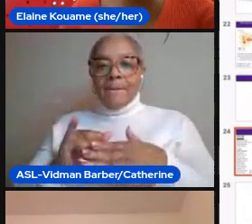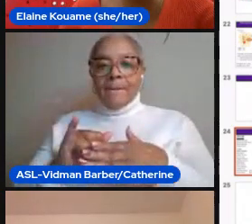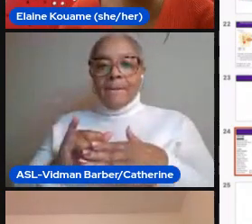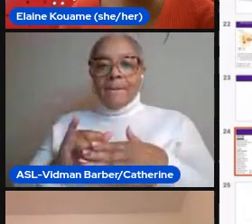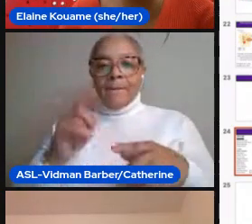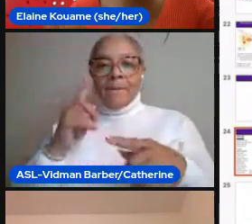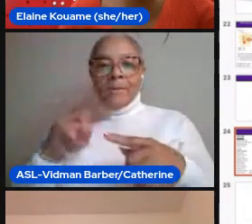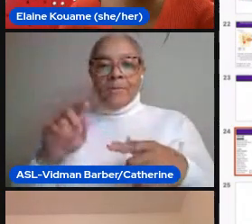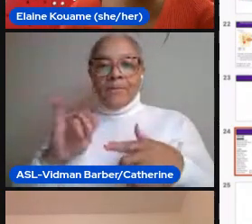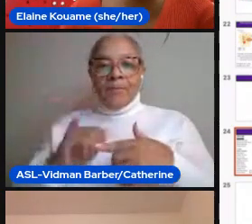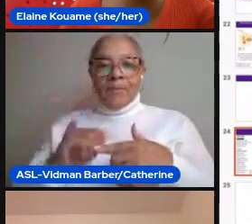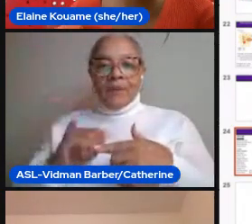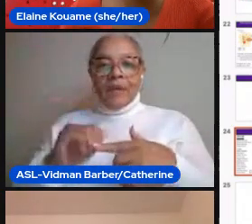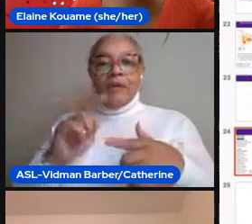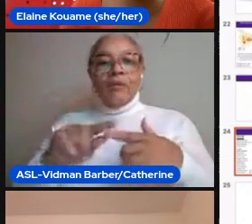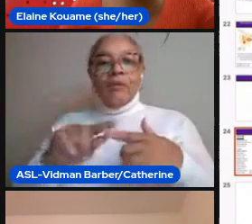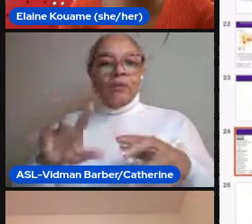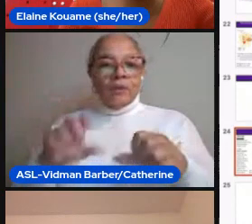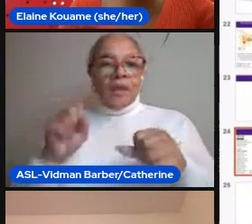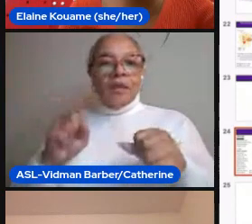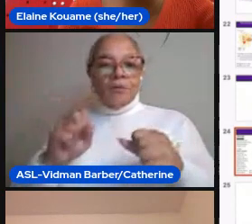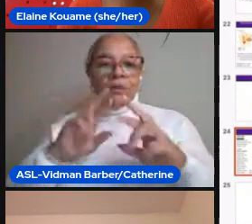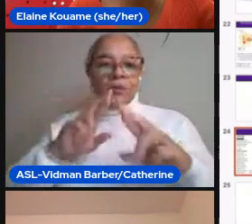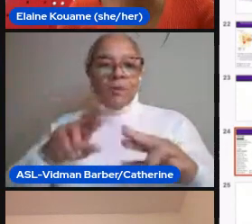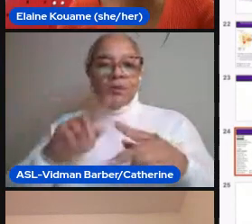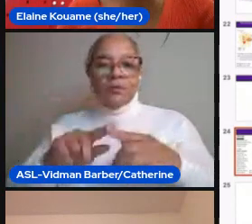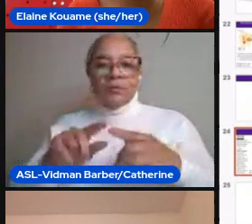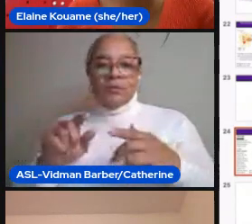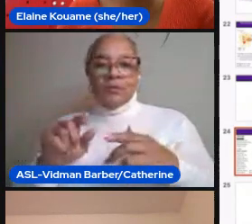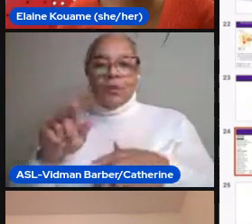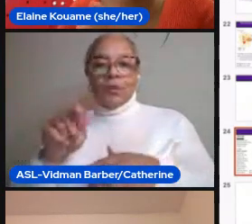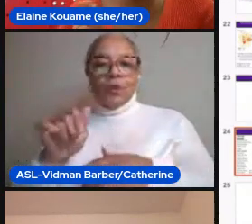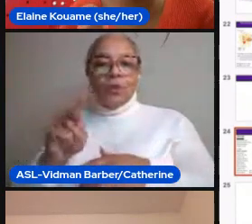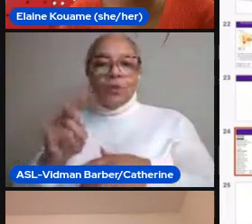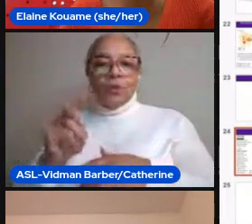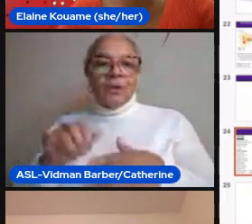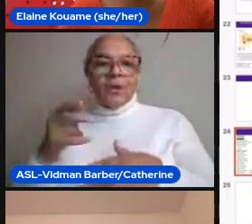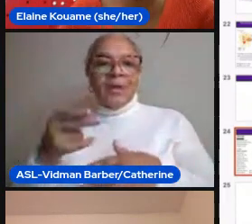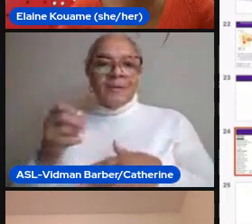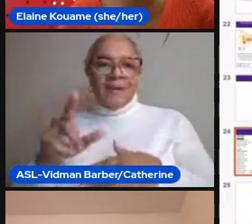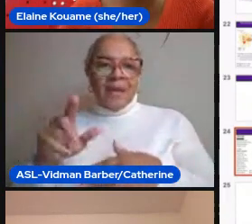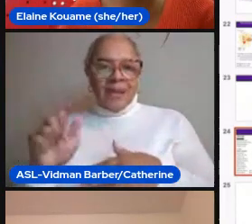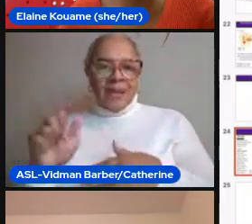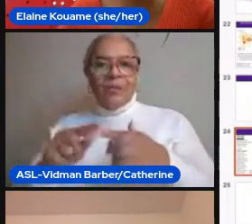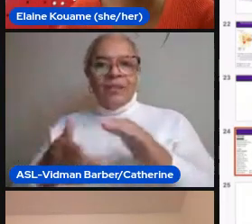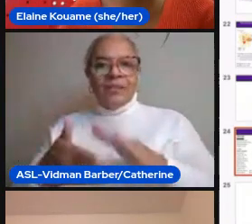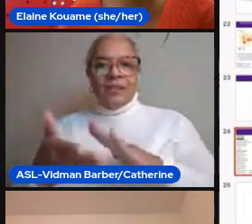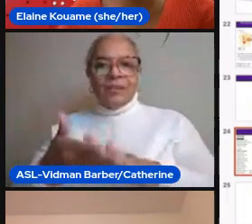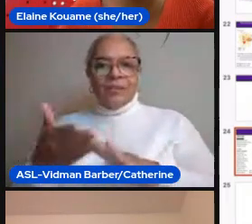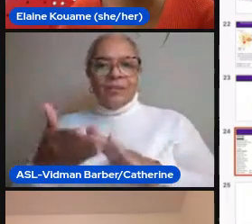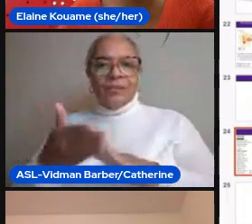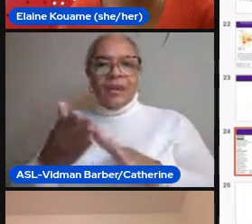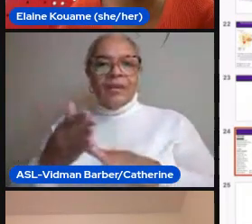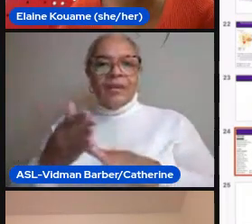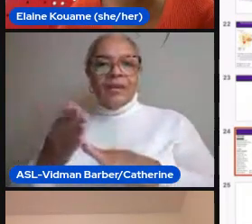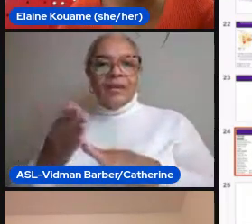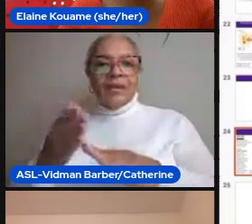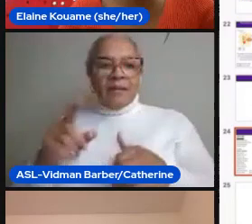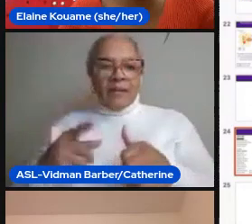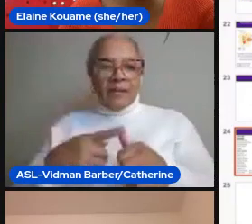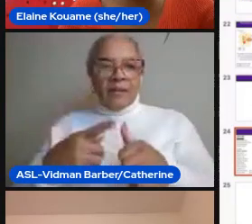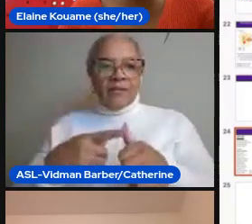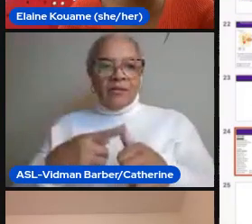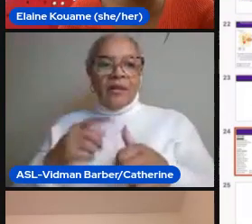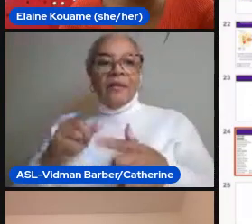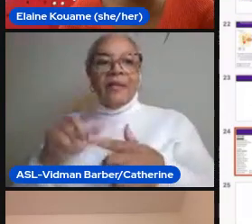HLA to respond to gluten, and mice do not have that HLA. So we generated an HLA